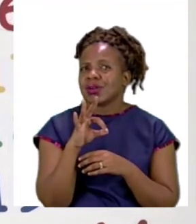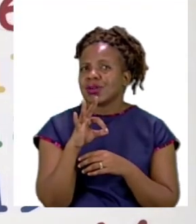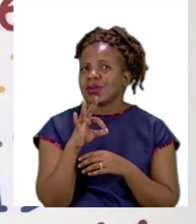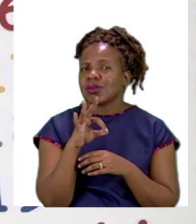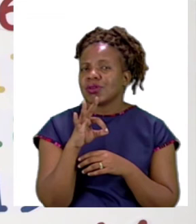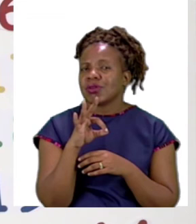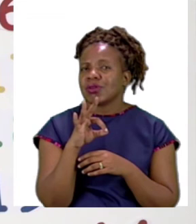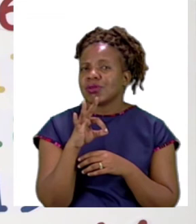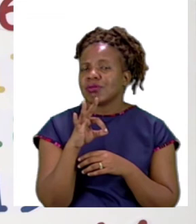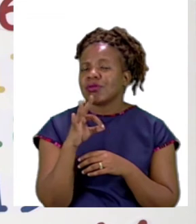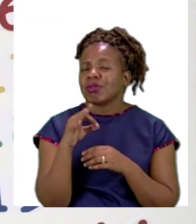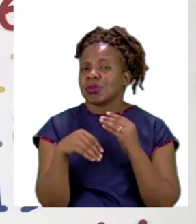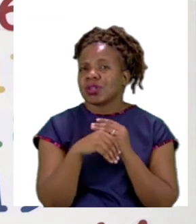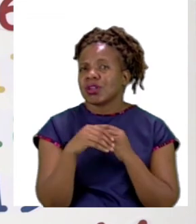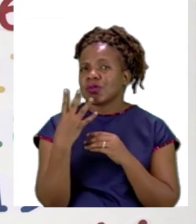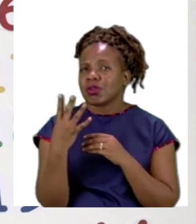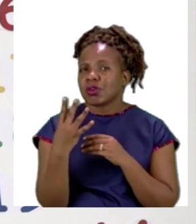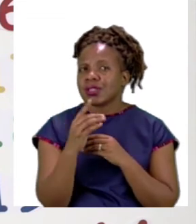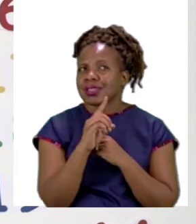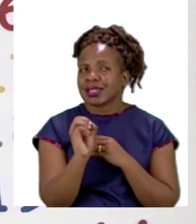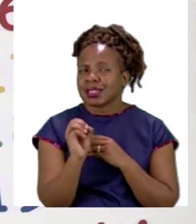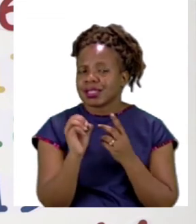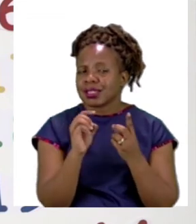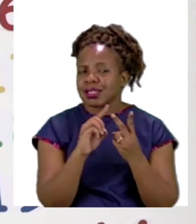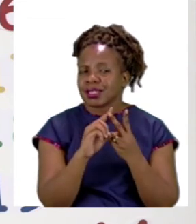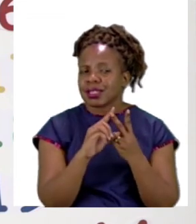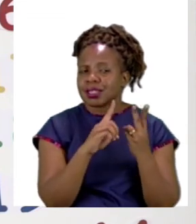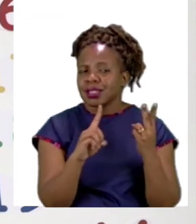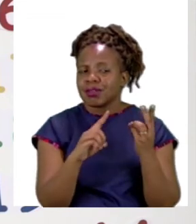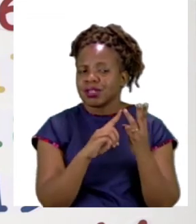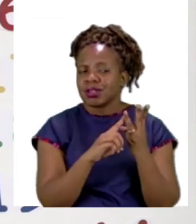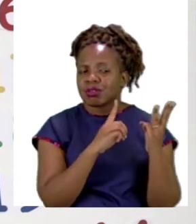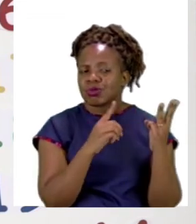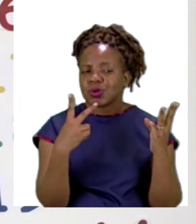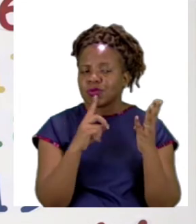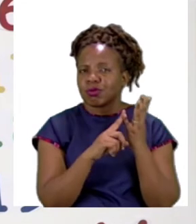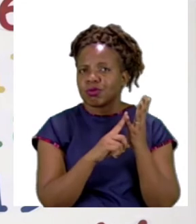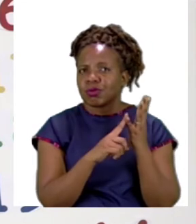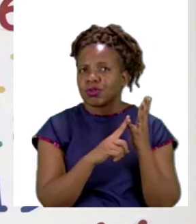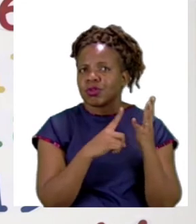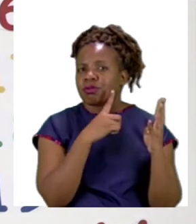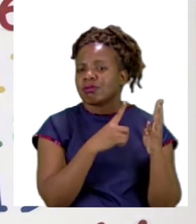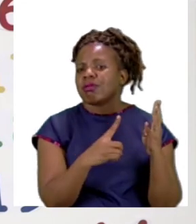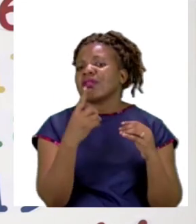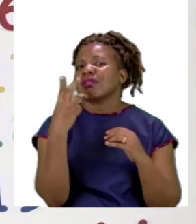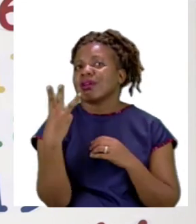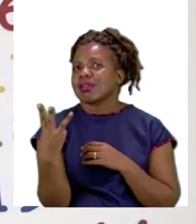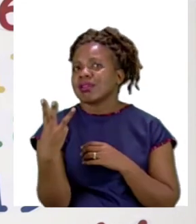Here's our 4 and we say 10, 11, 12, 13.